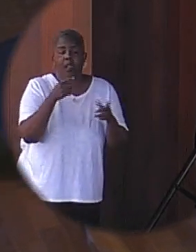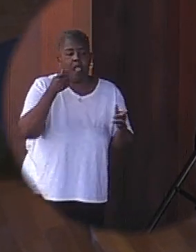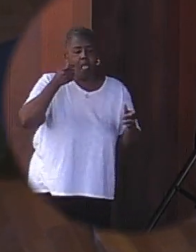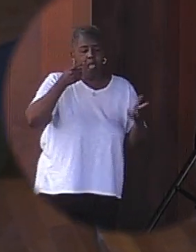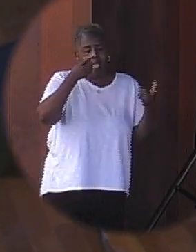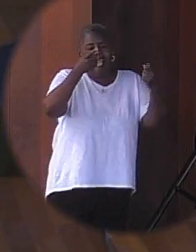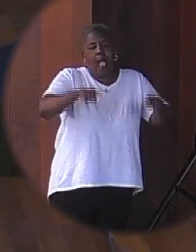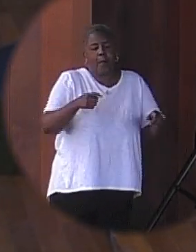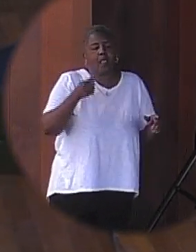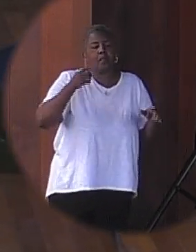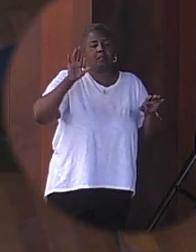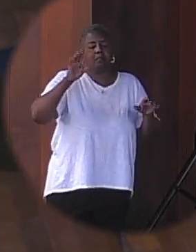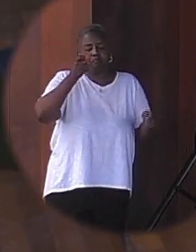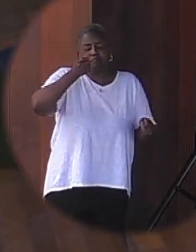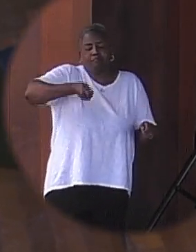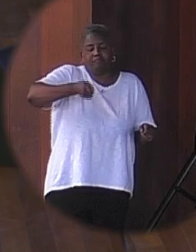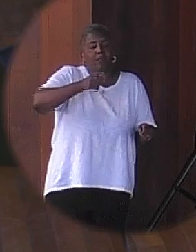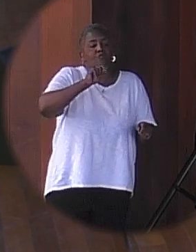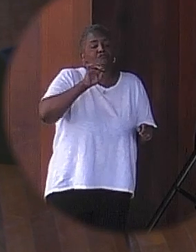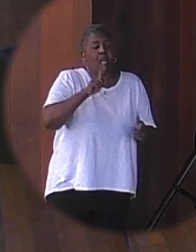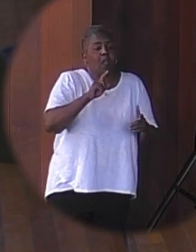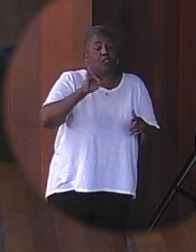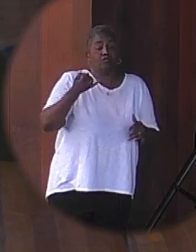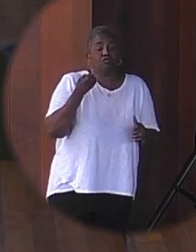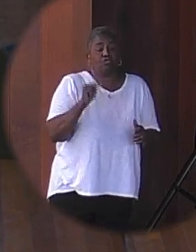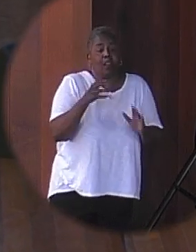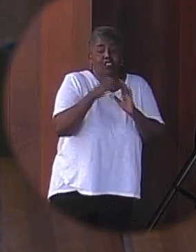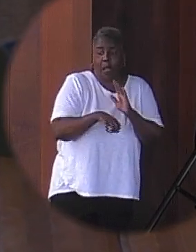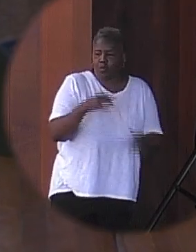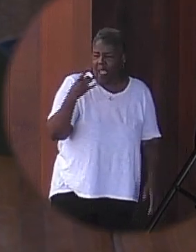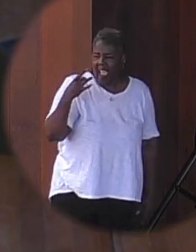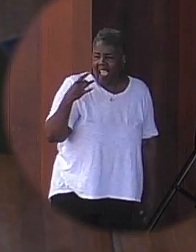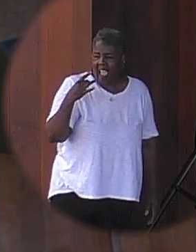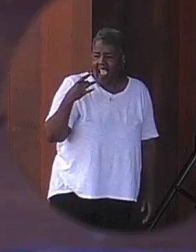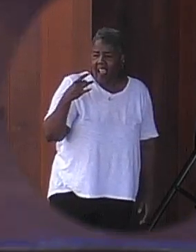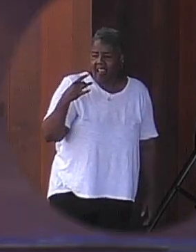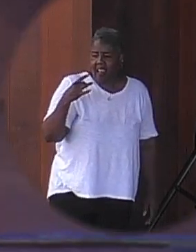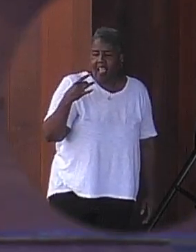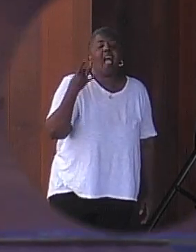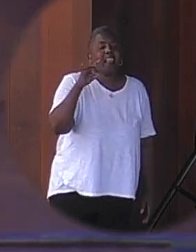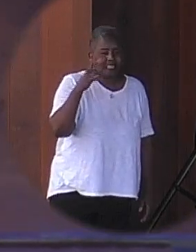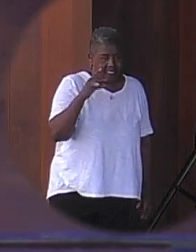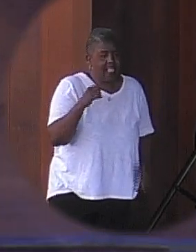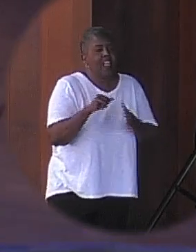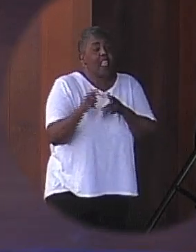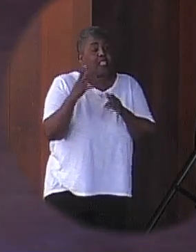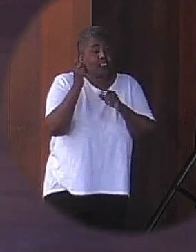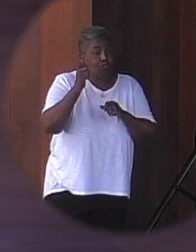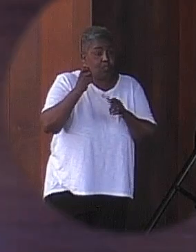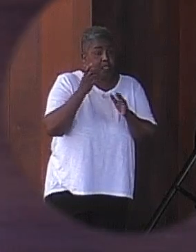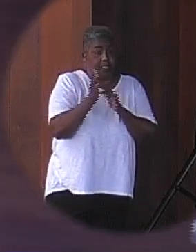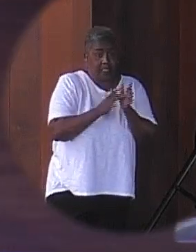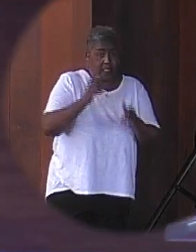Jesus. When you go home, I want you to read John chapter 18, and you'll find that Jesus is on trial, and you'll remember